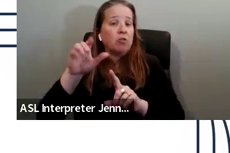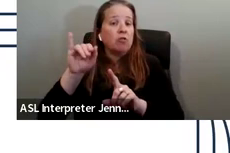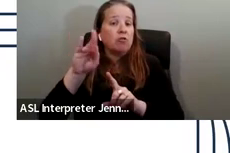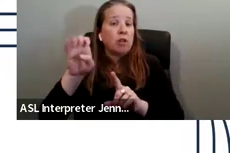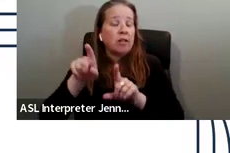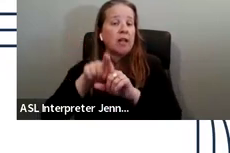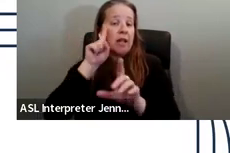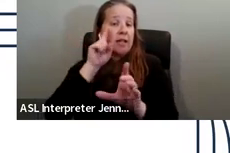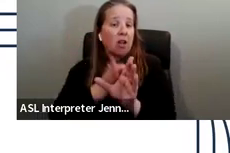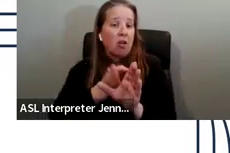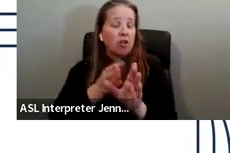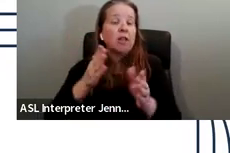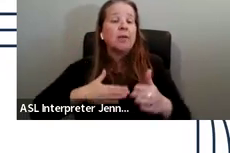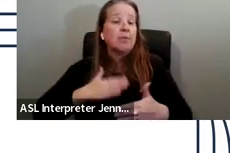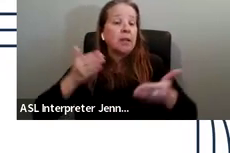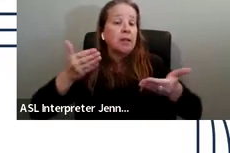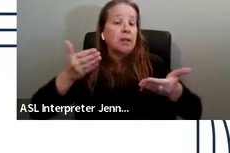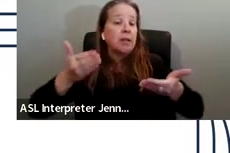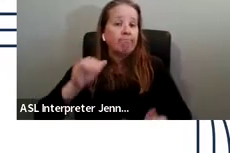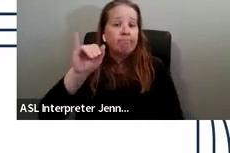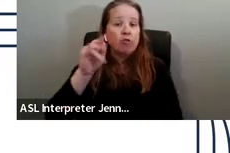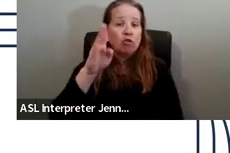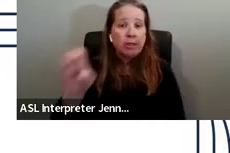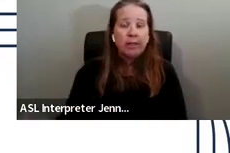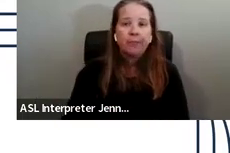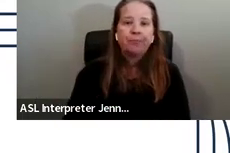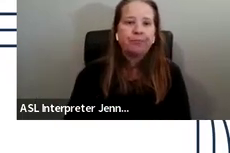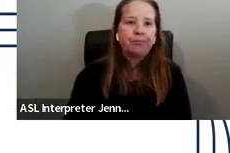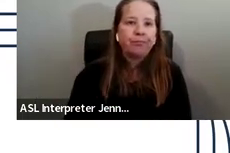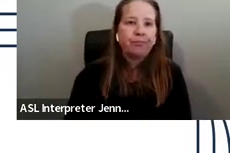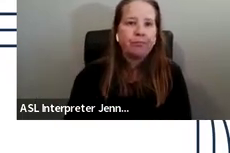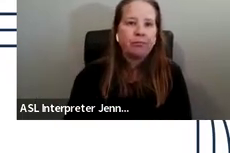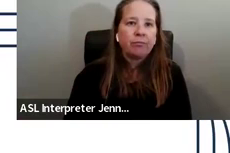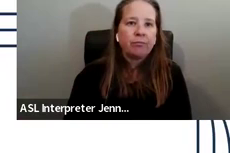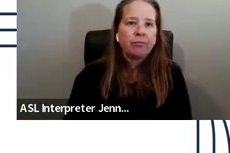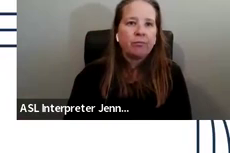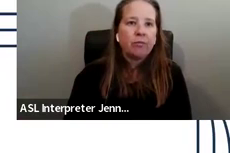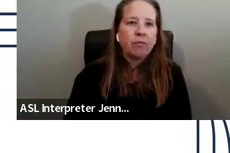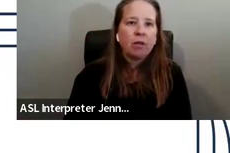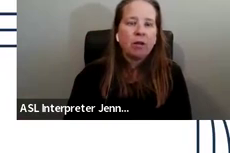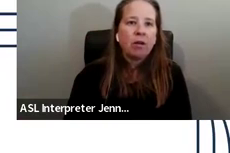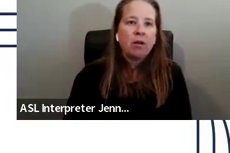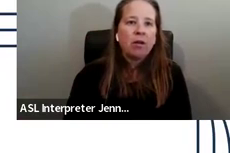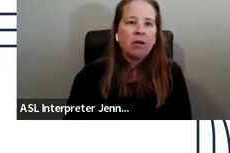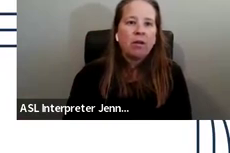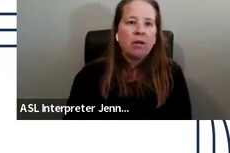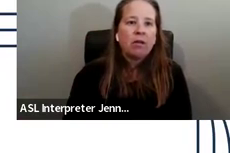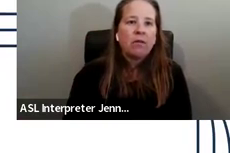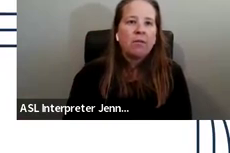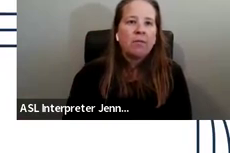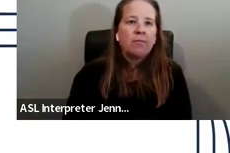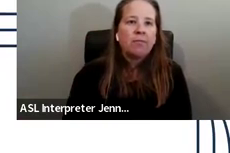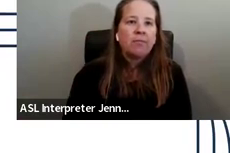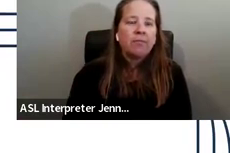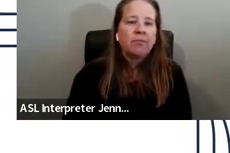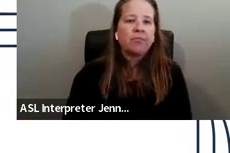please join me in welcoming Janine. Thank you so much, Jonathan. Hi, everyone.